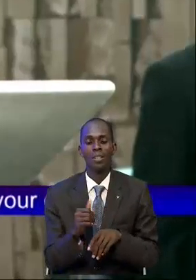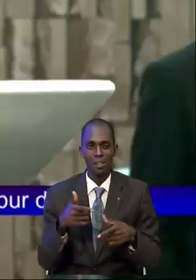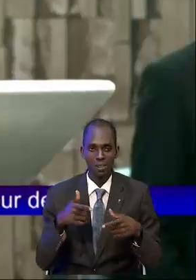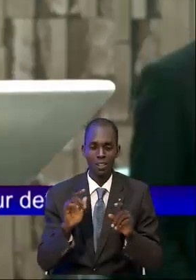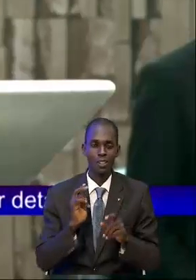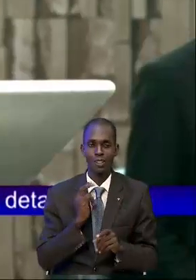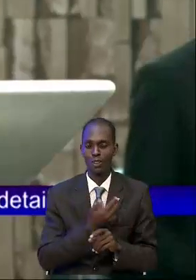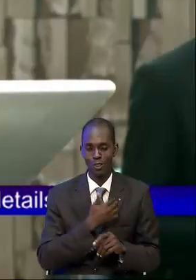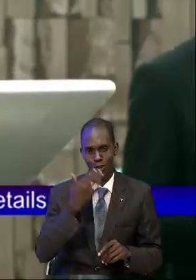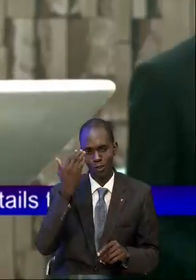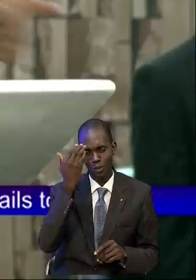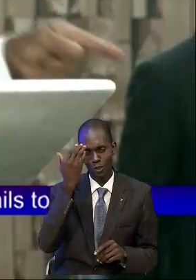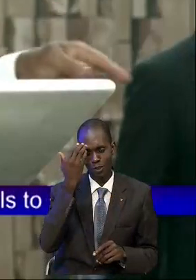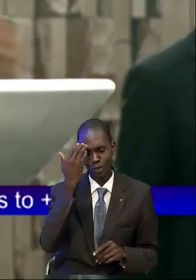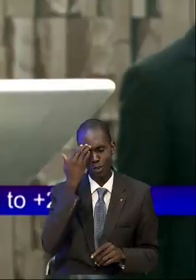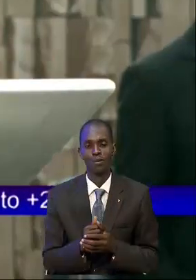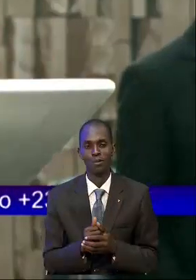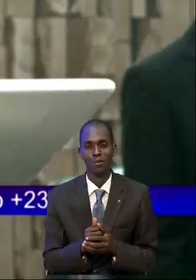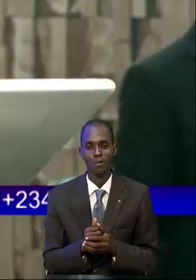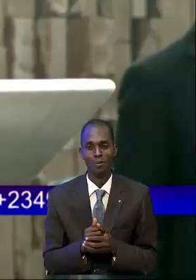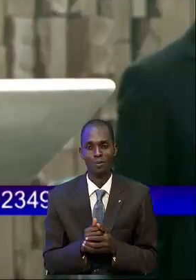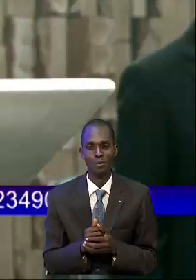As you discover your miracle, come.